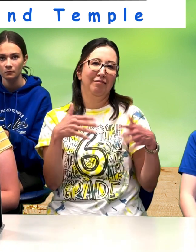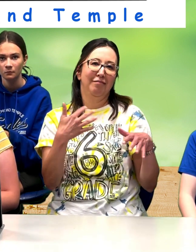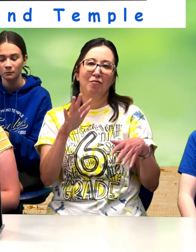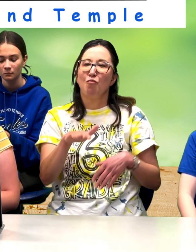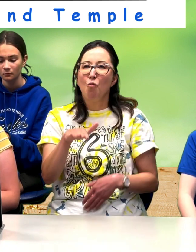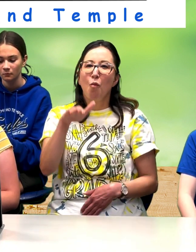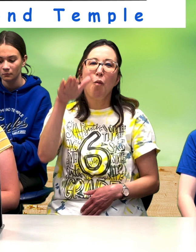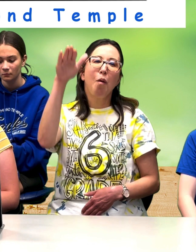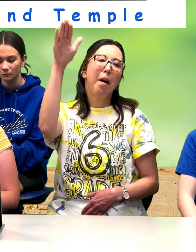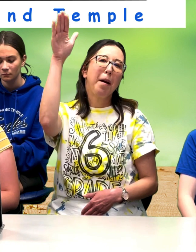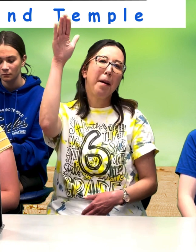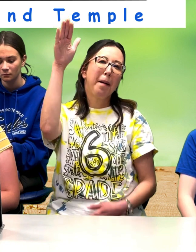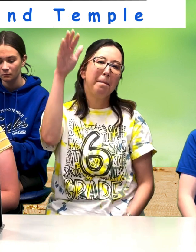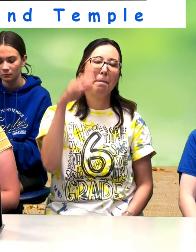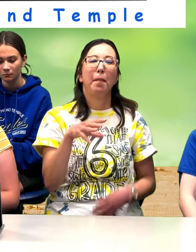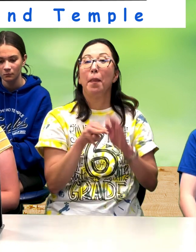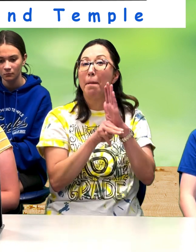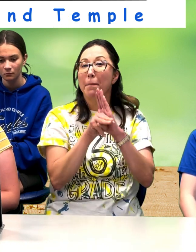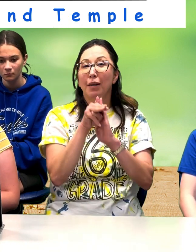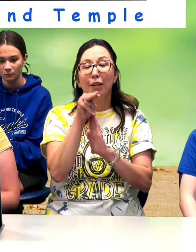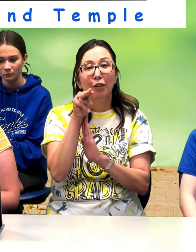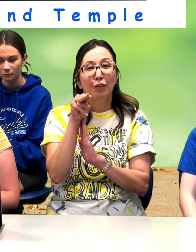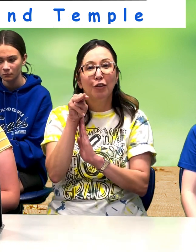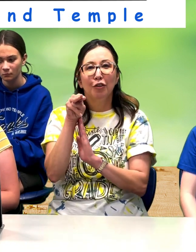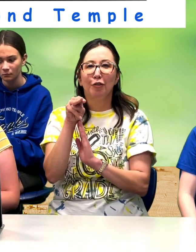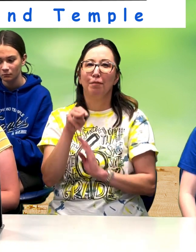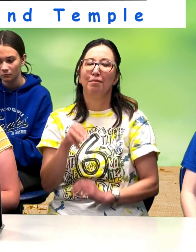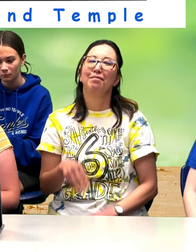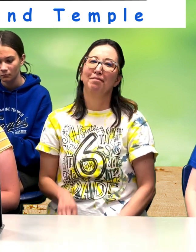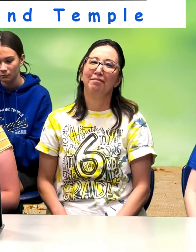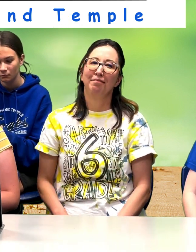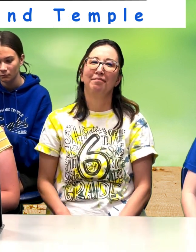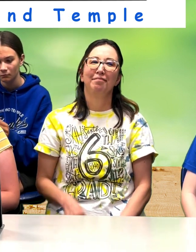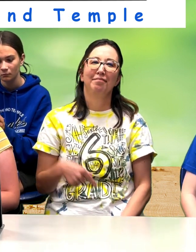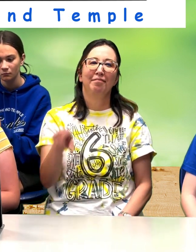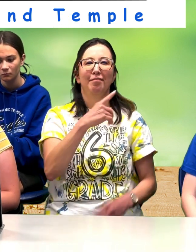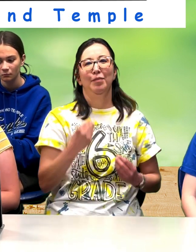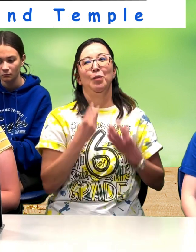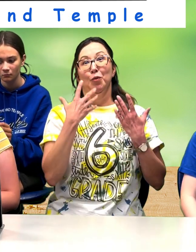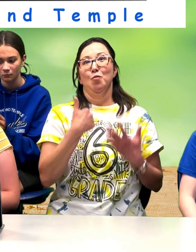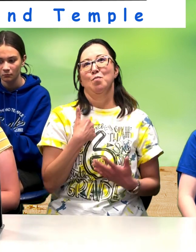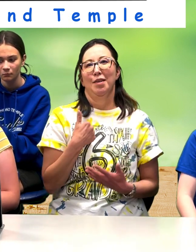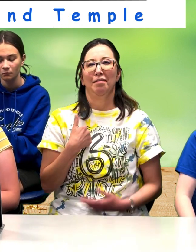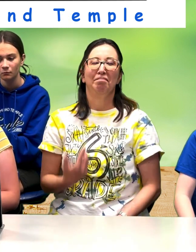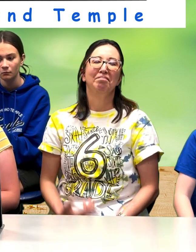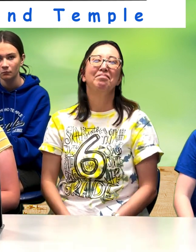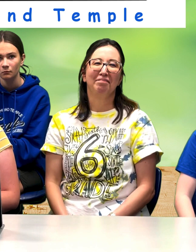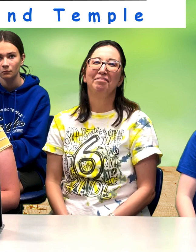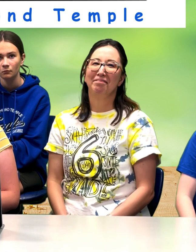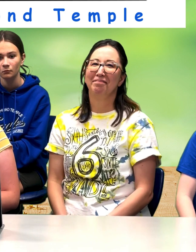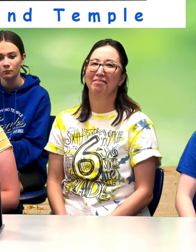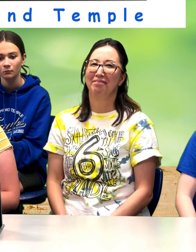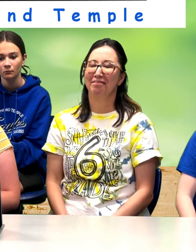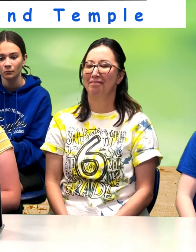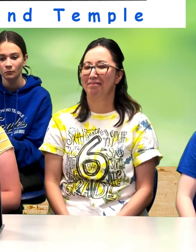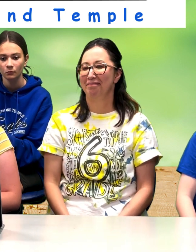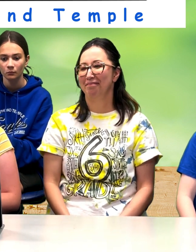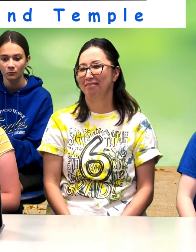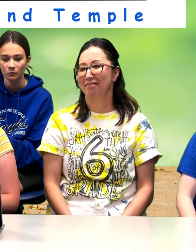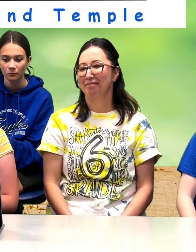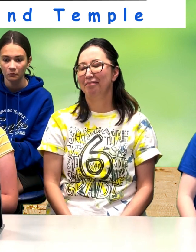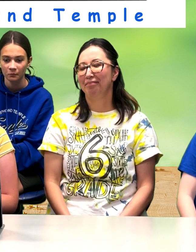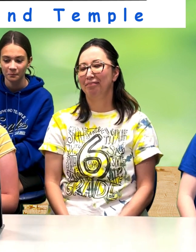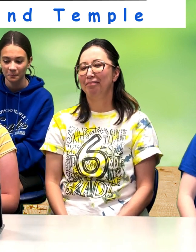growth, their improvement, seeing them grow up, becoming more mature. They inspire me.